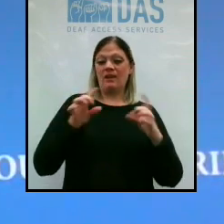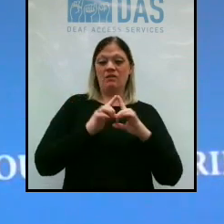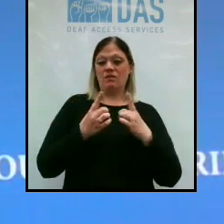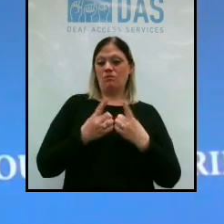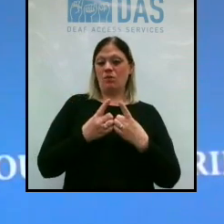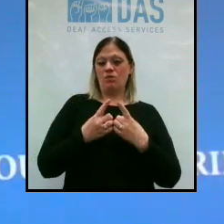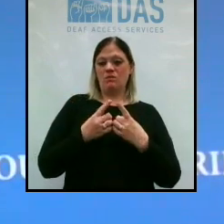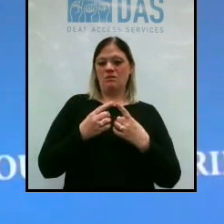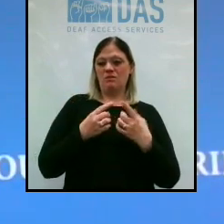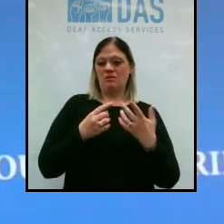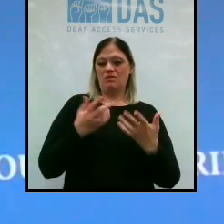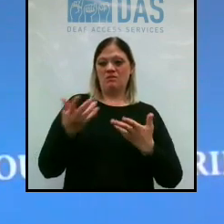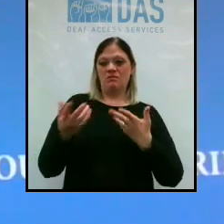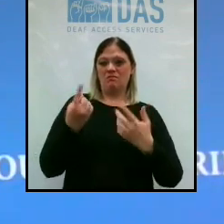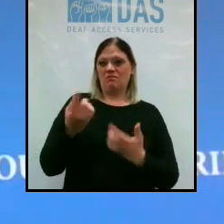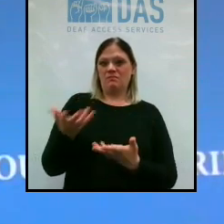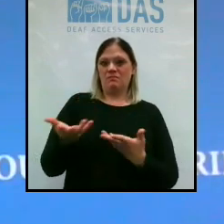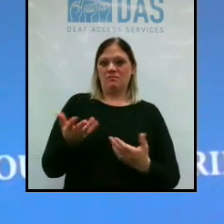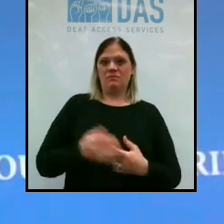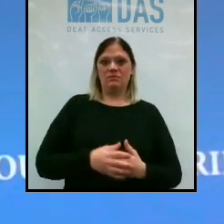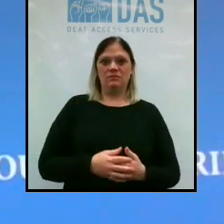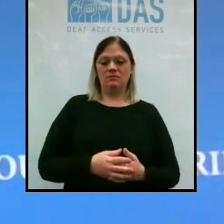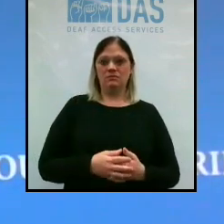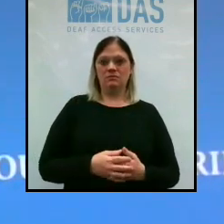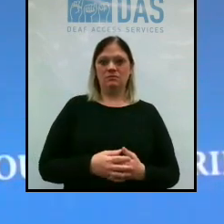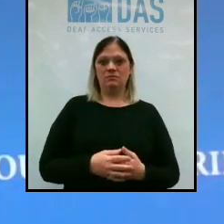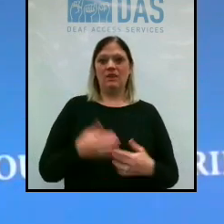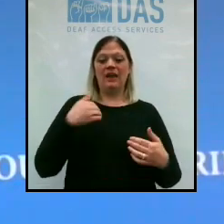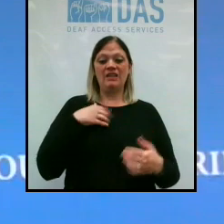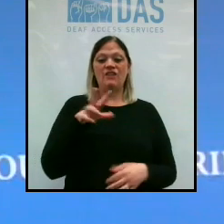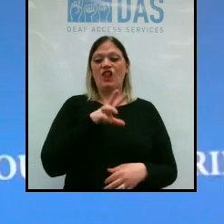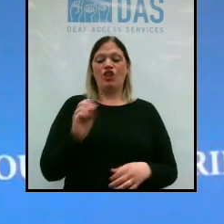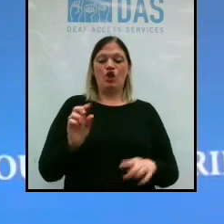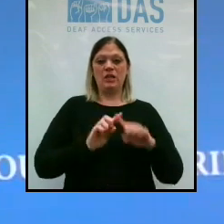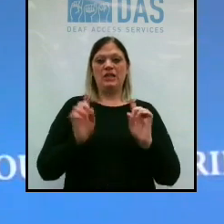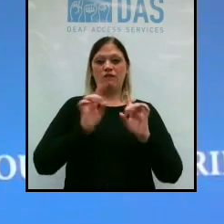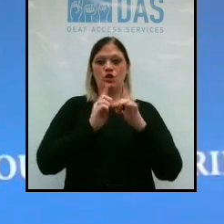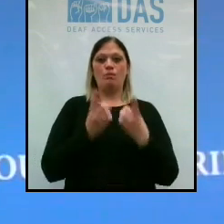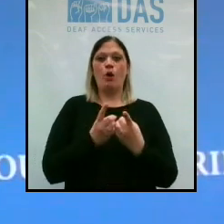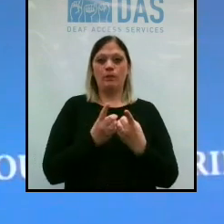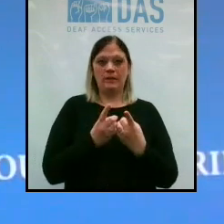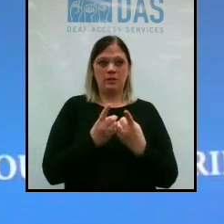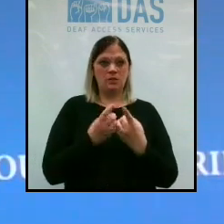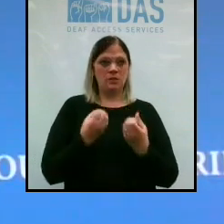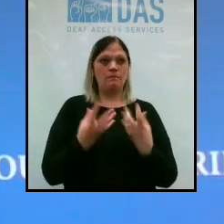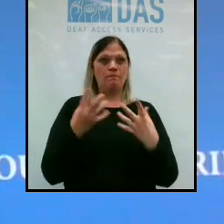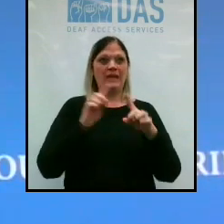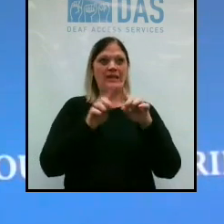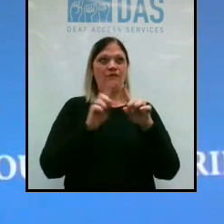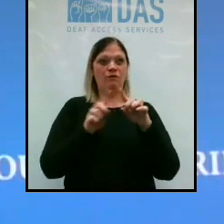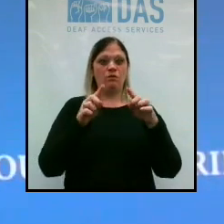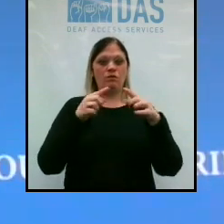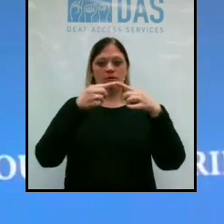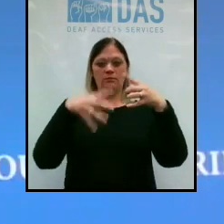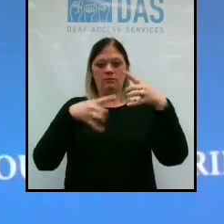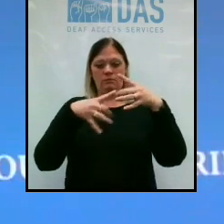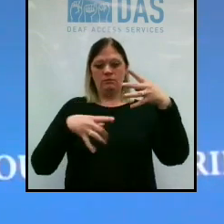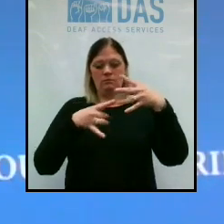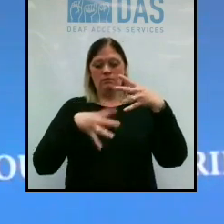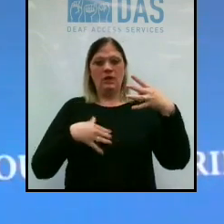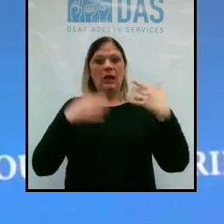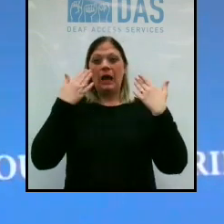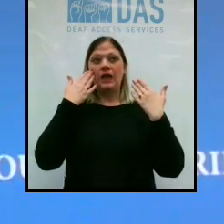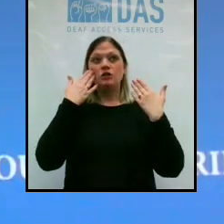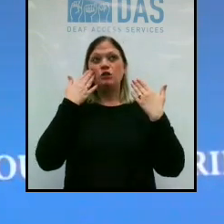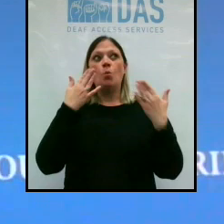so to speak. I've got 30 departments, many different divisions. I don't know what's going on at any